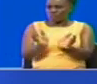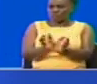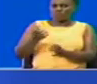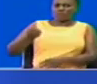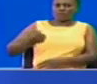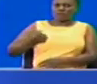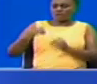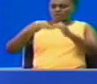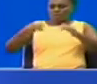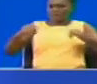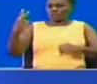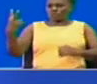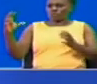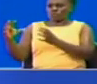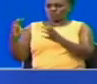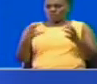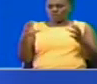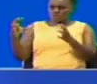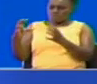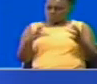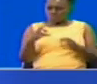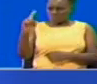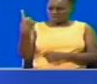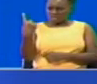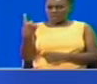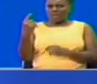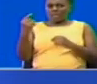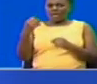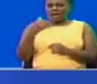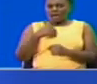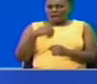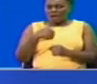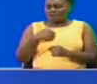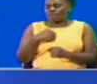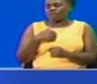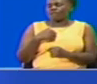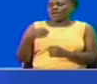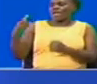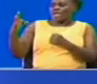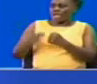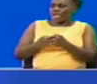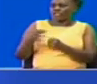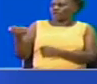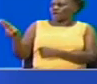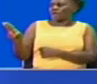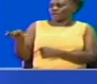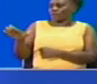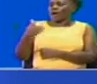divided into two groups. That would mean that the group led by the first appellant had no less than 8 police officers armed with AK